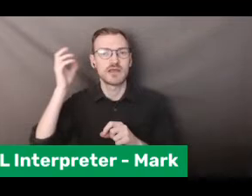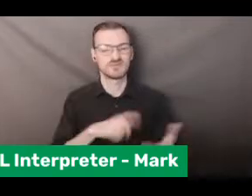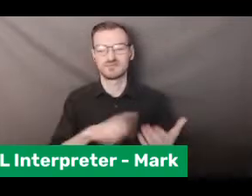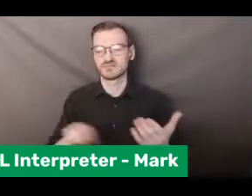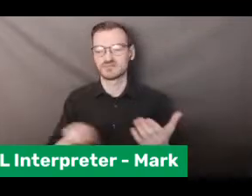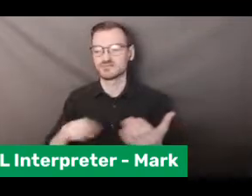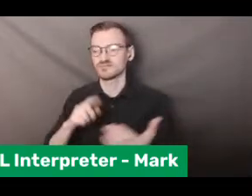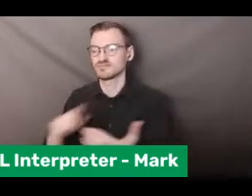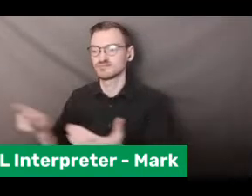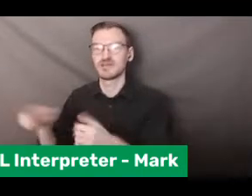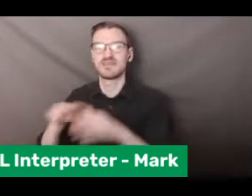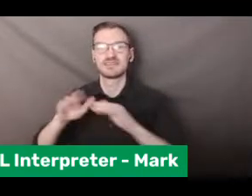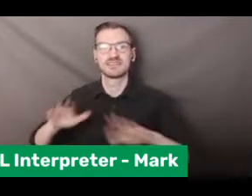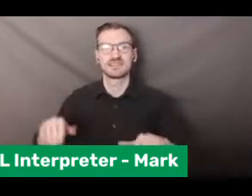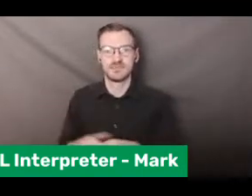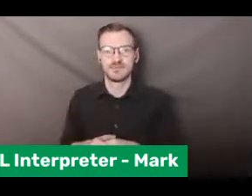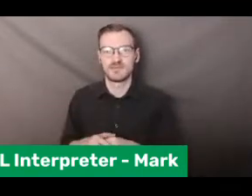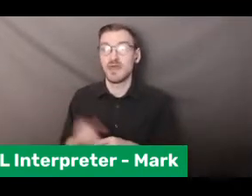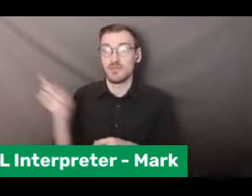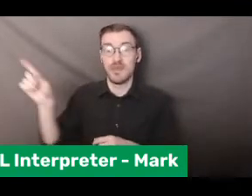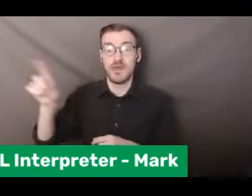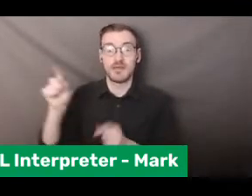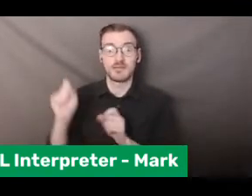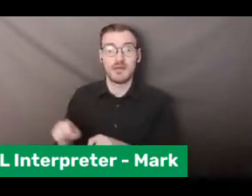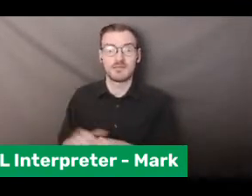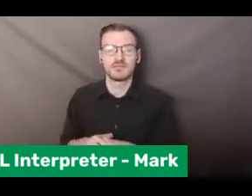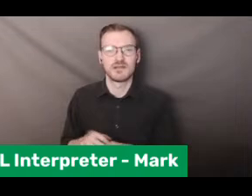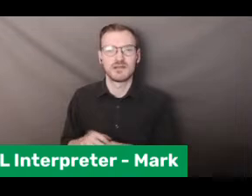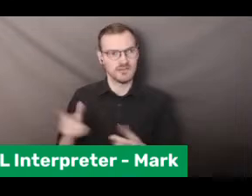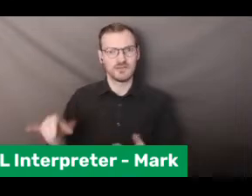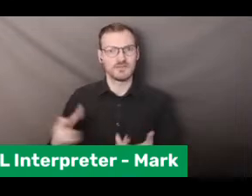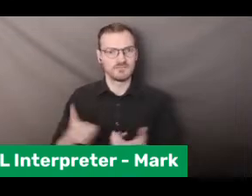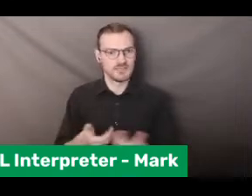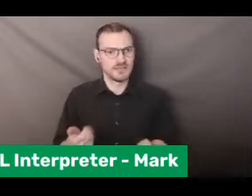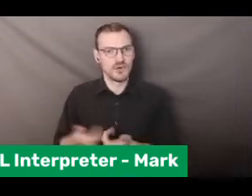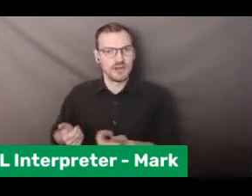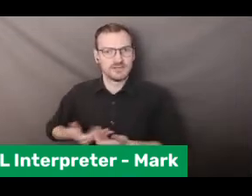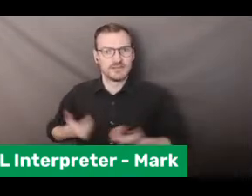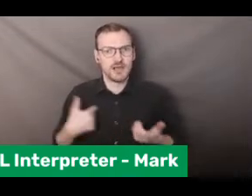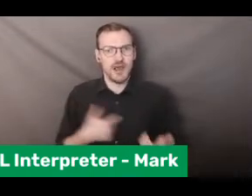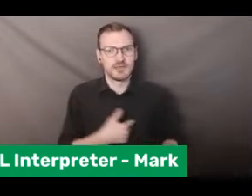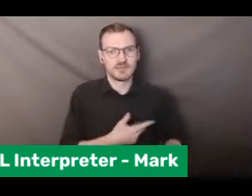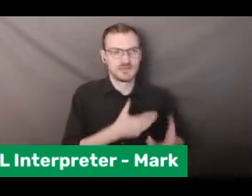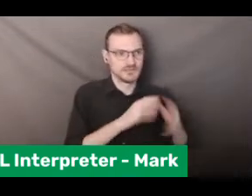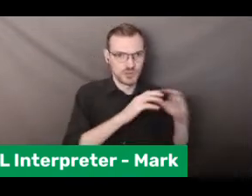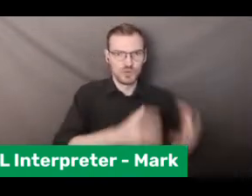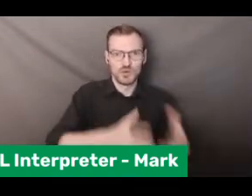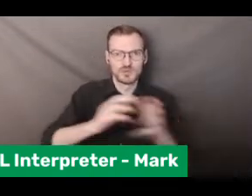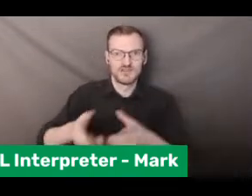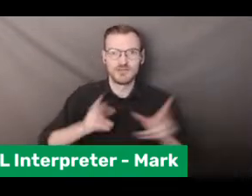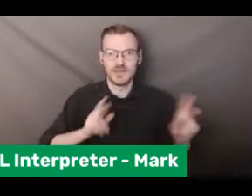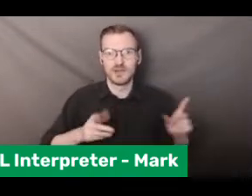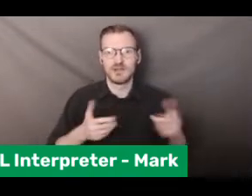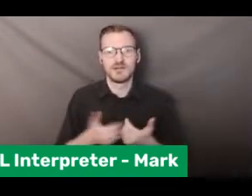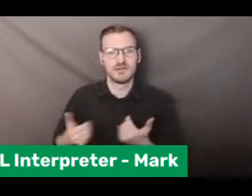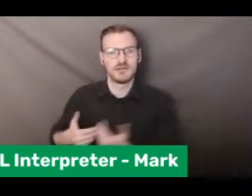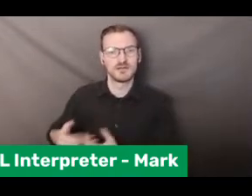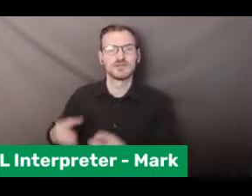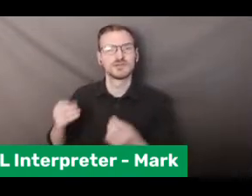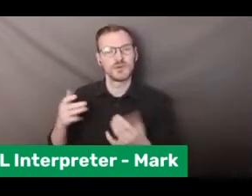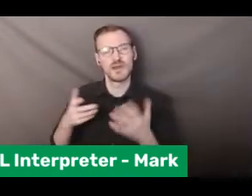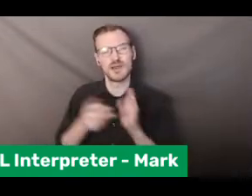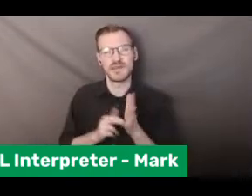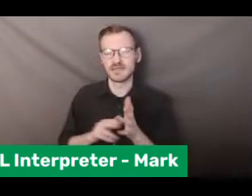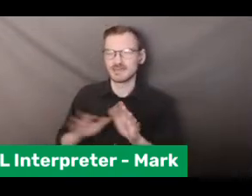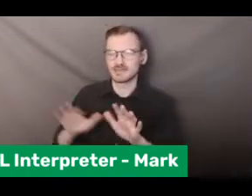don't help connect us. And so for me, this is some indication that we have to get towards healing from